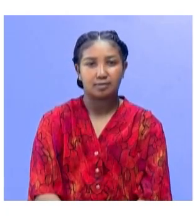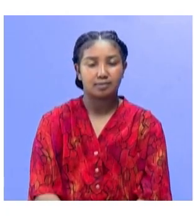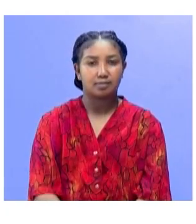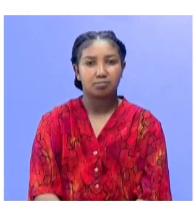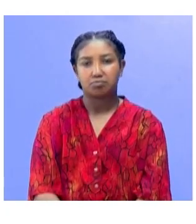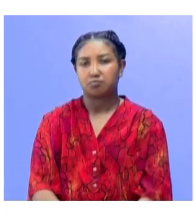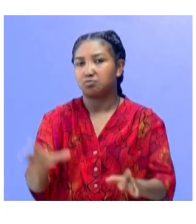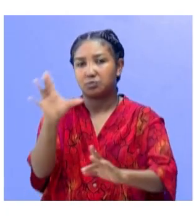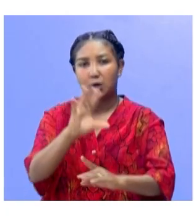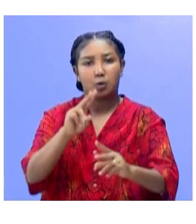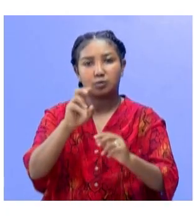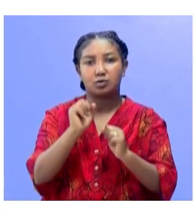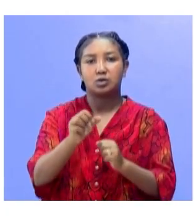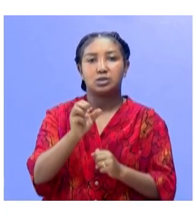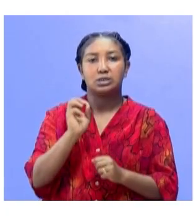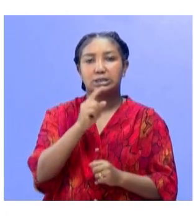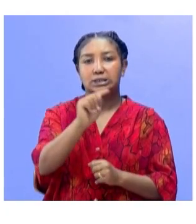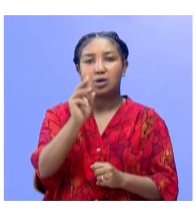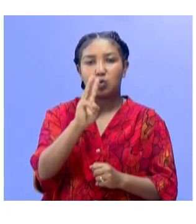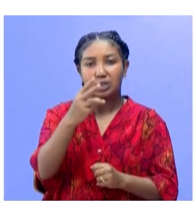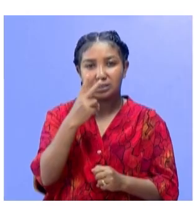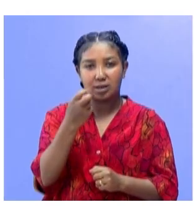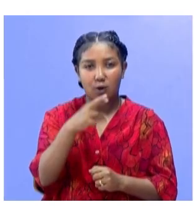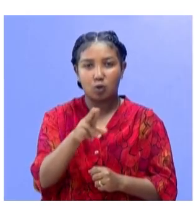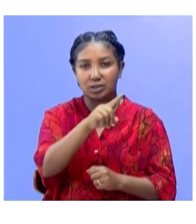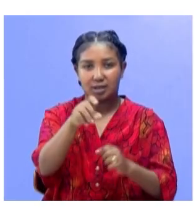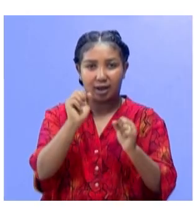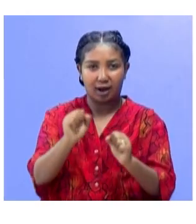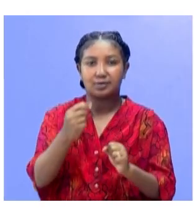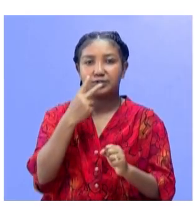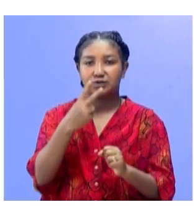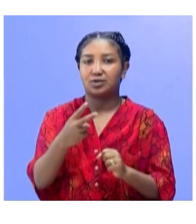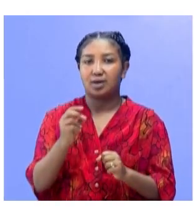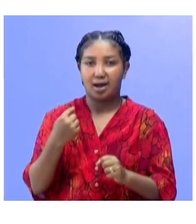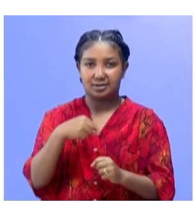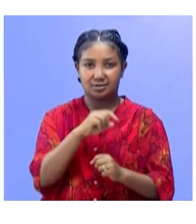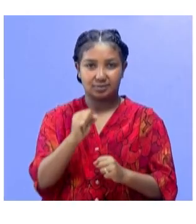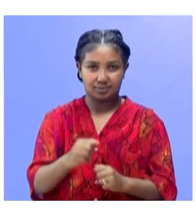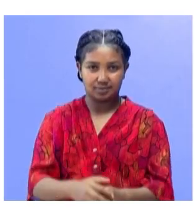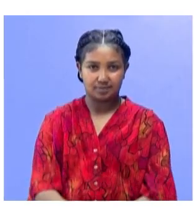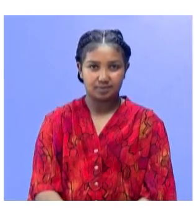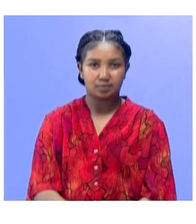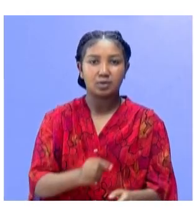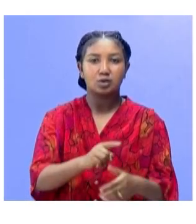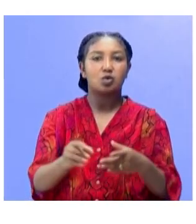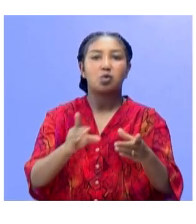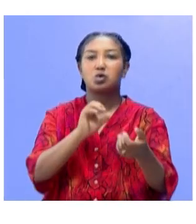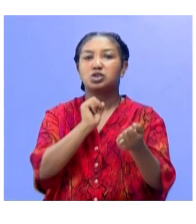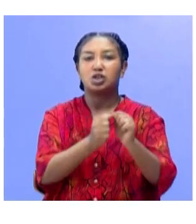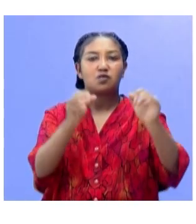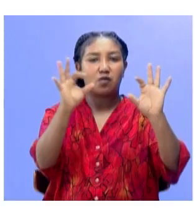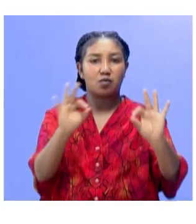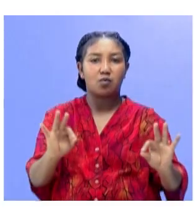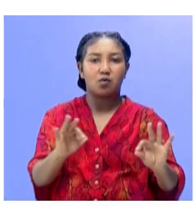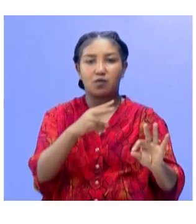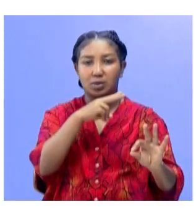It doesn't matter. They will see us or they can see us. So we don't change the form of